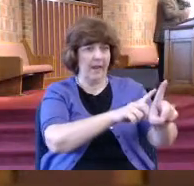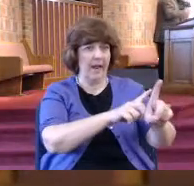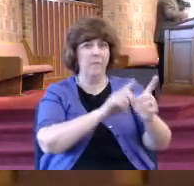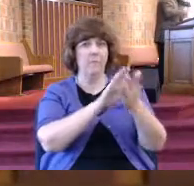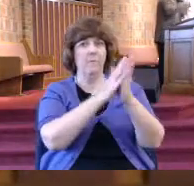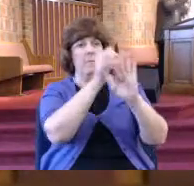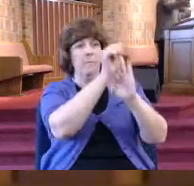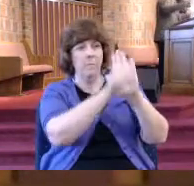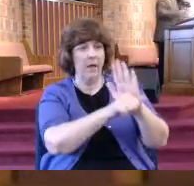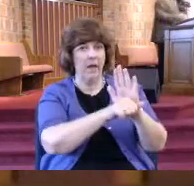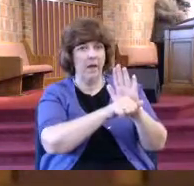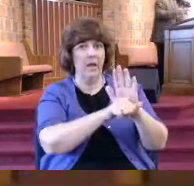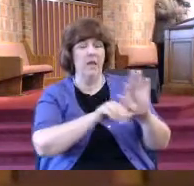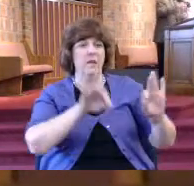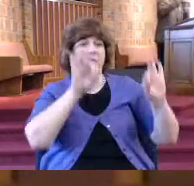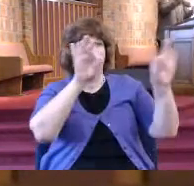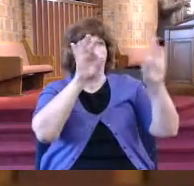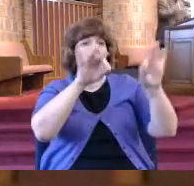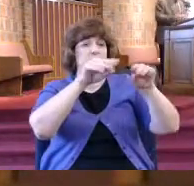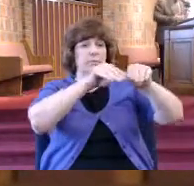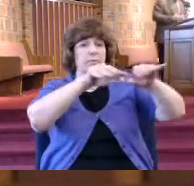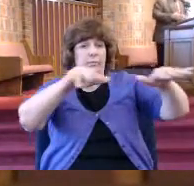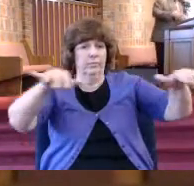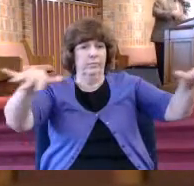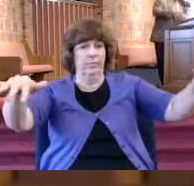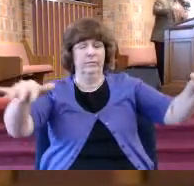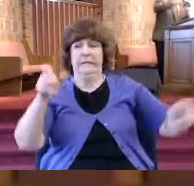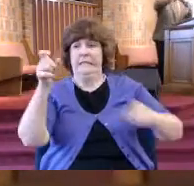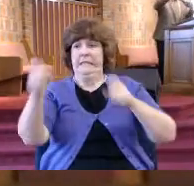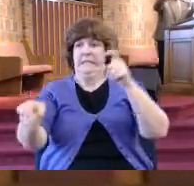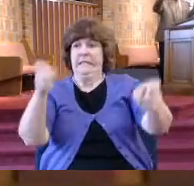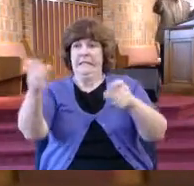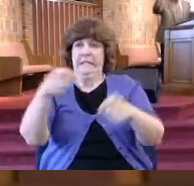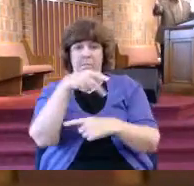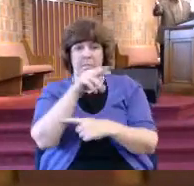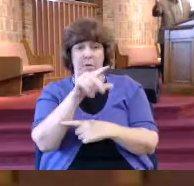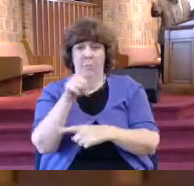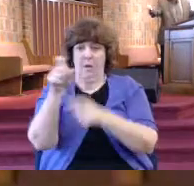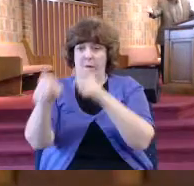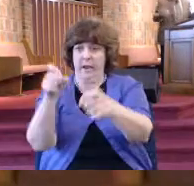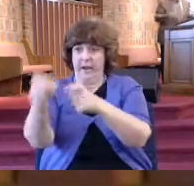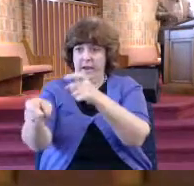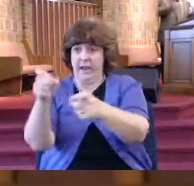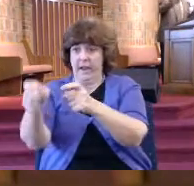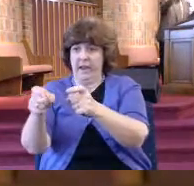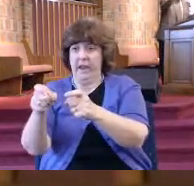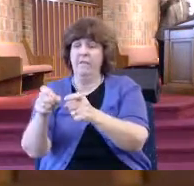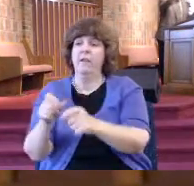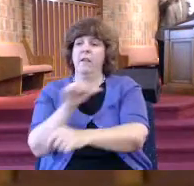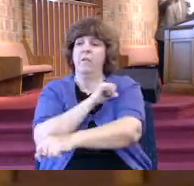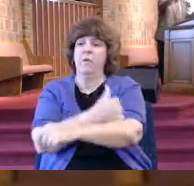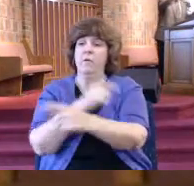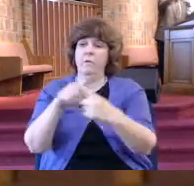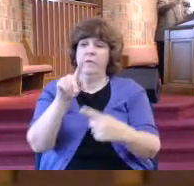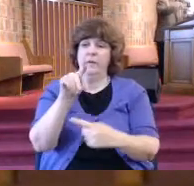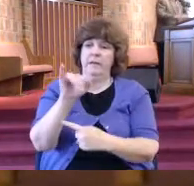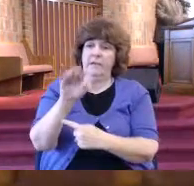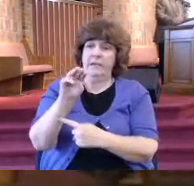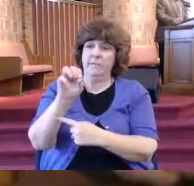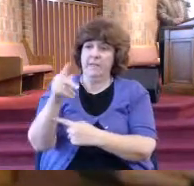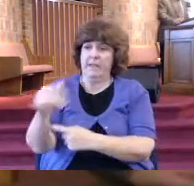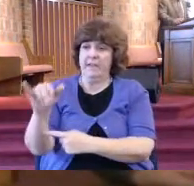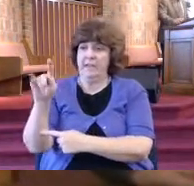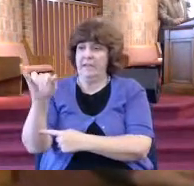world, and that would delegate authority to elders. Paul would delegate authority to Timothy, to Titus, to others who performed in certain